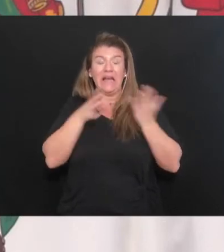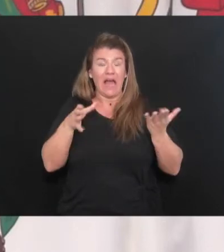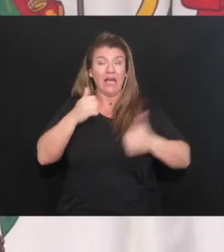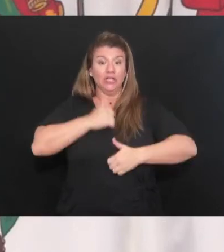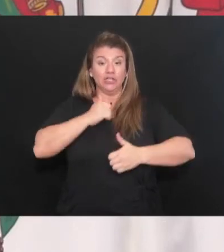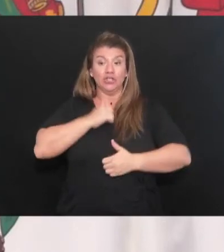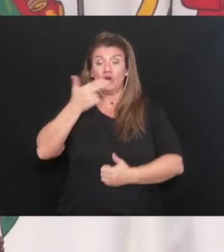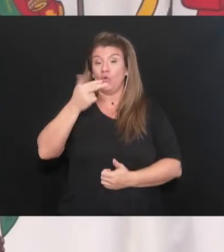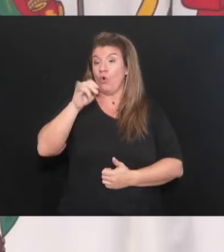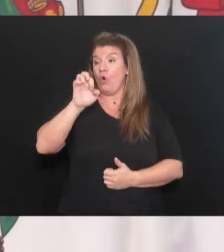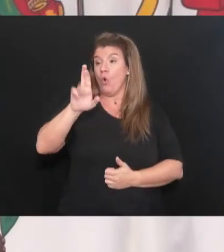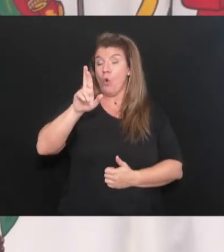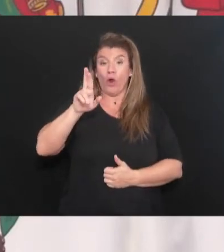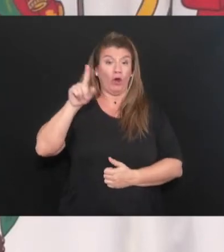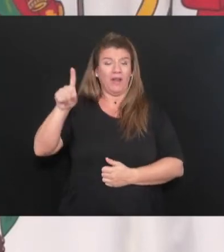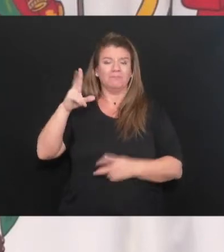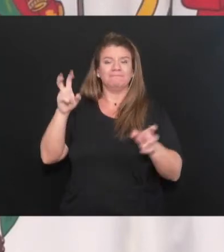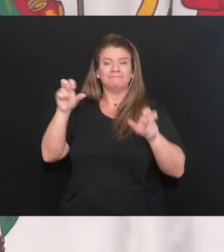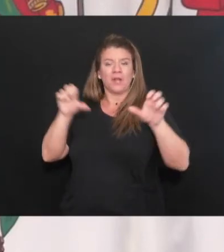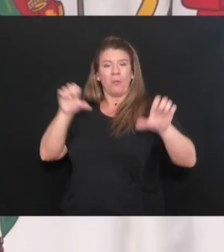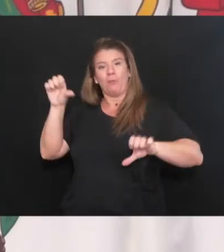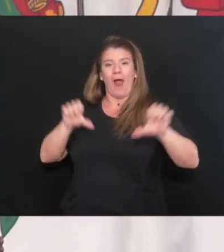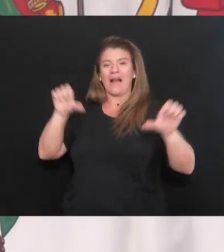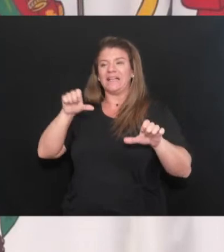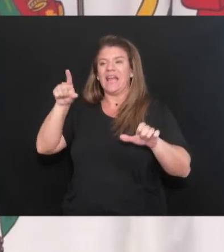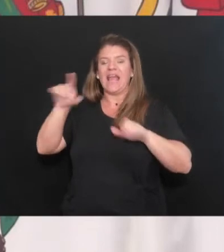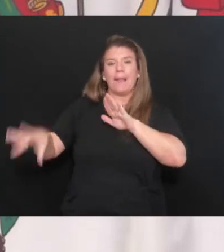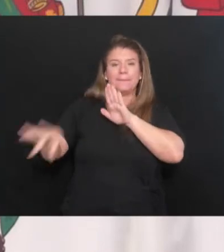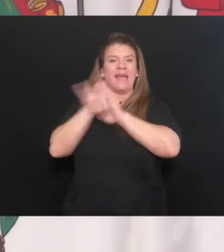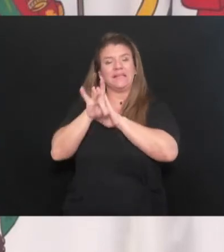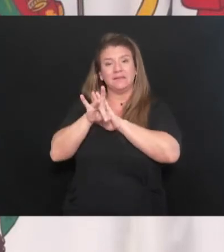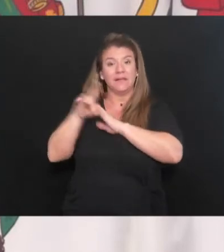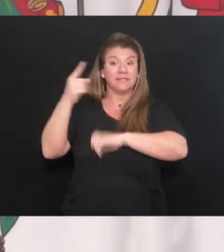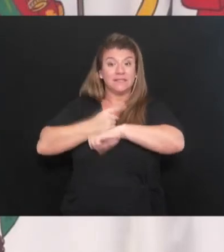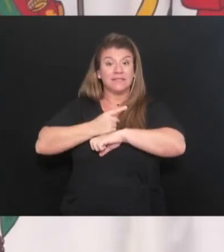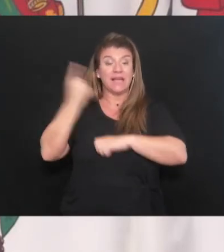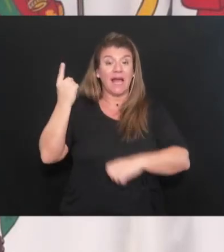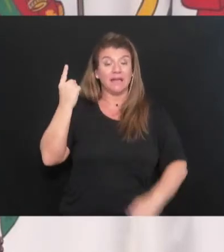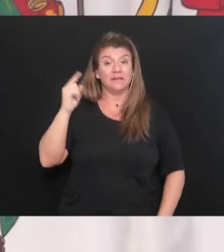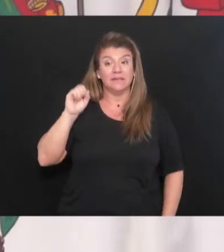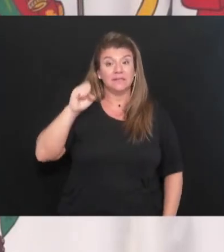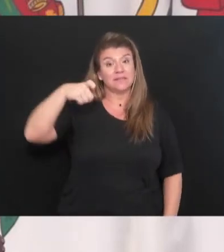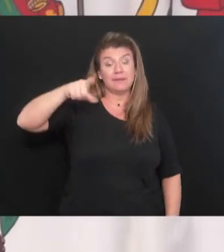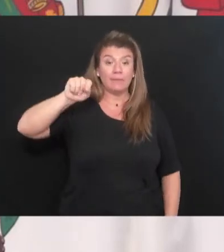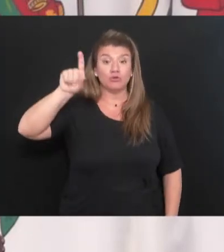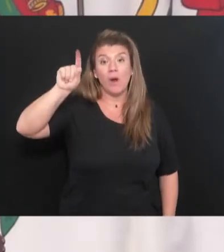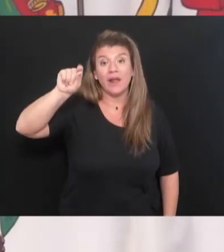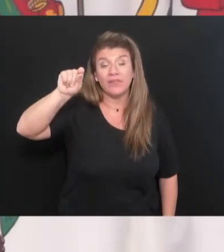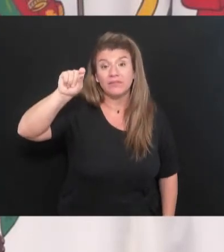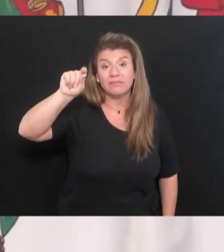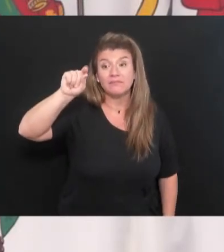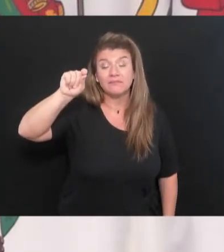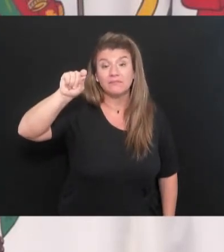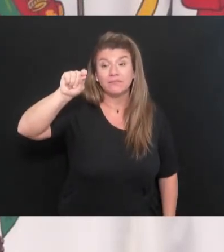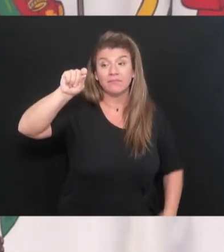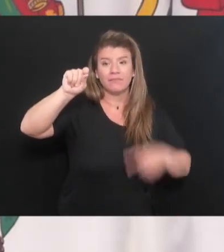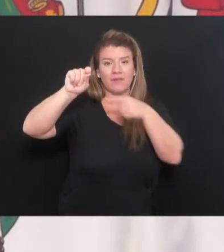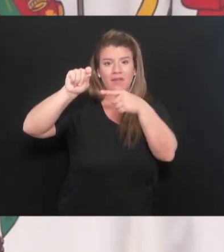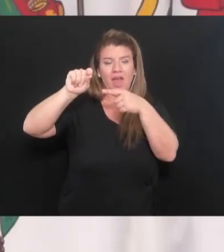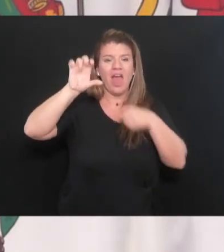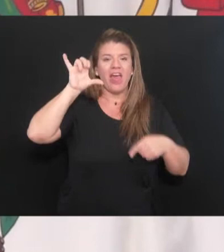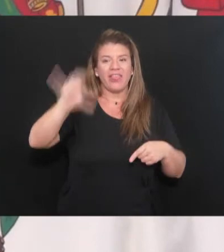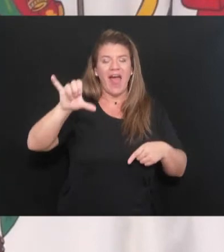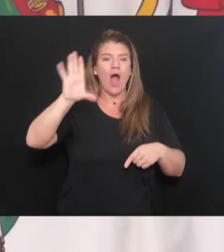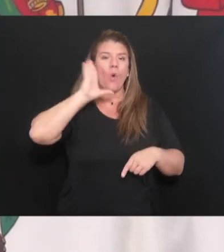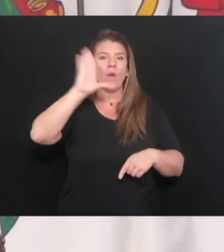way, said that he picked this day. Well, he picked the 20th of the month. That's when we would